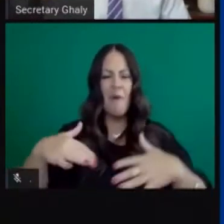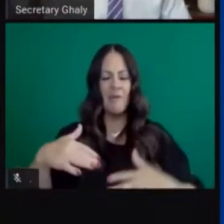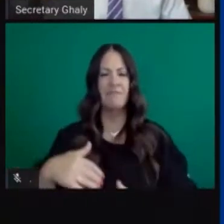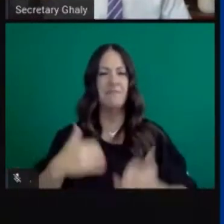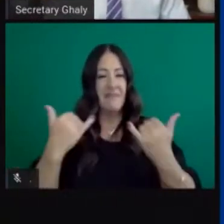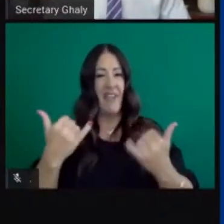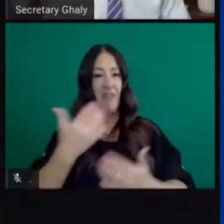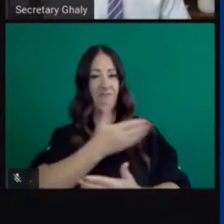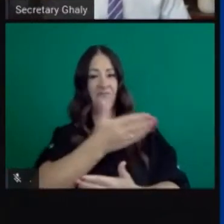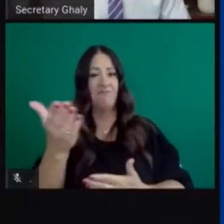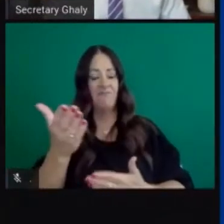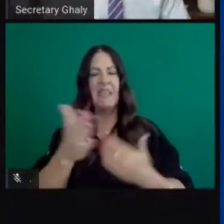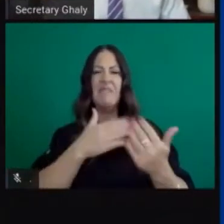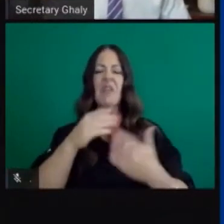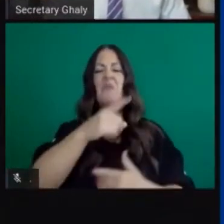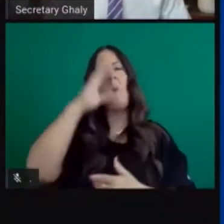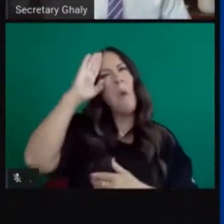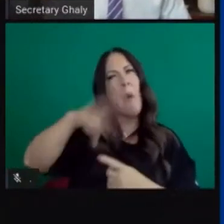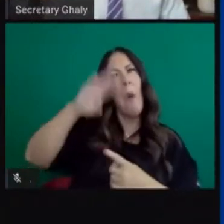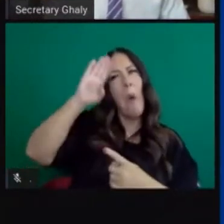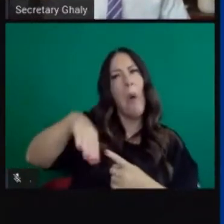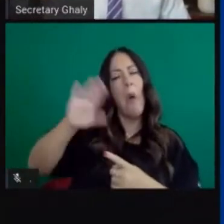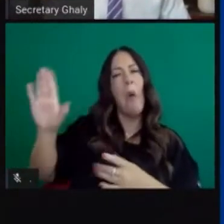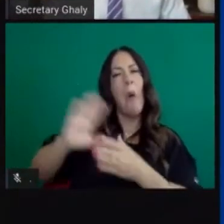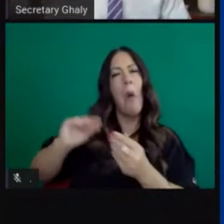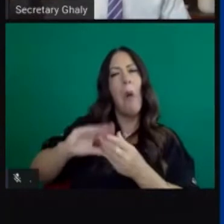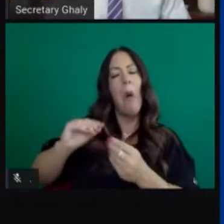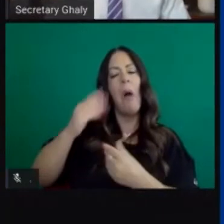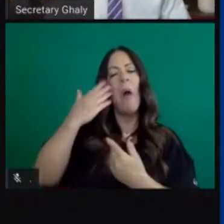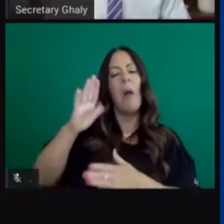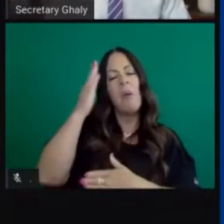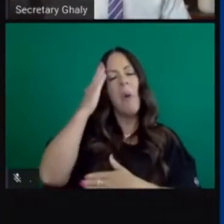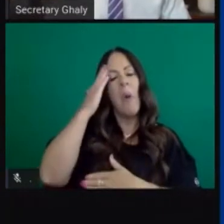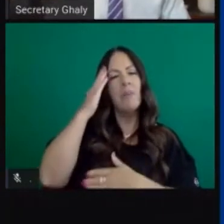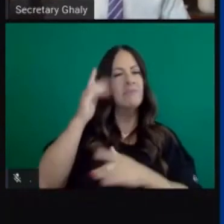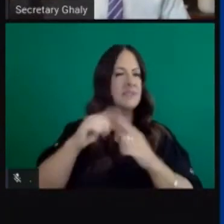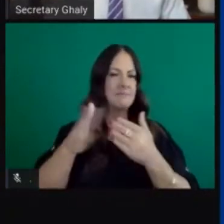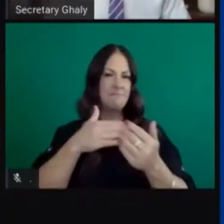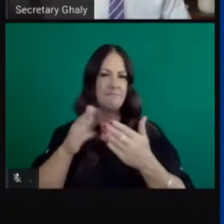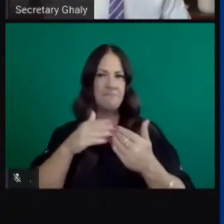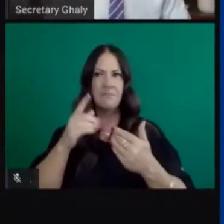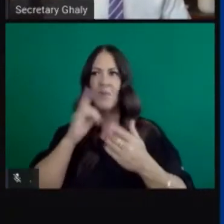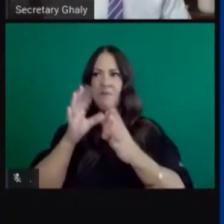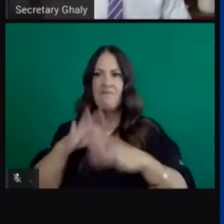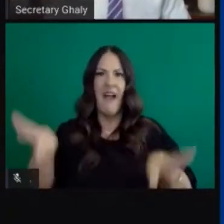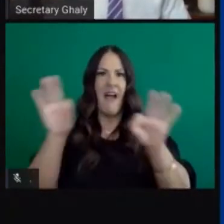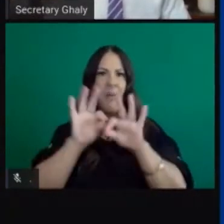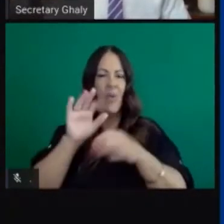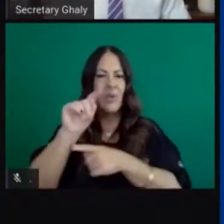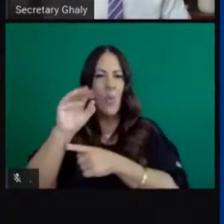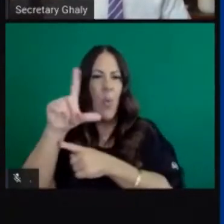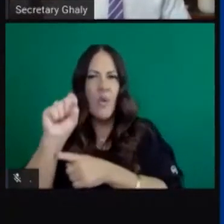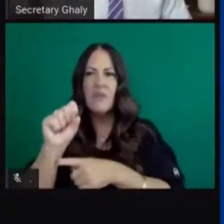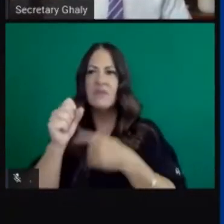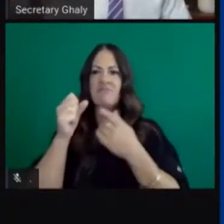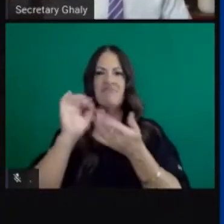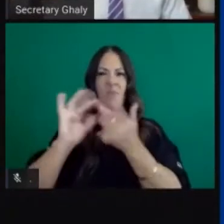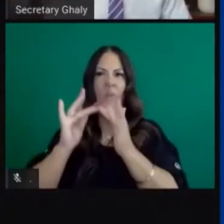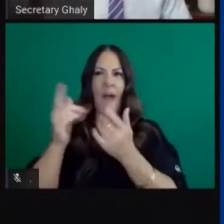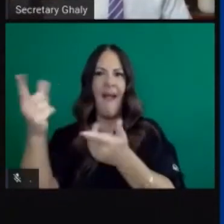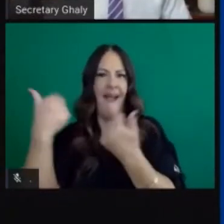hearing, even if they've heard it before, some of the messages that you're sharing, and of course, the valuable tools that are